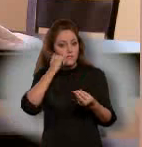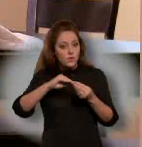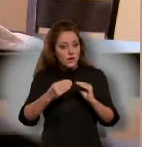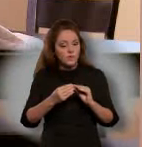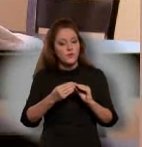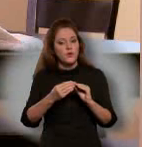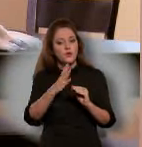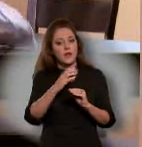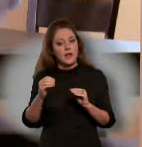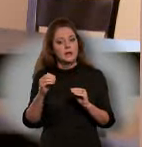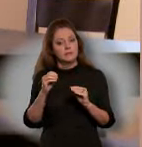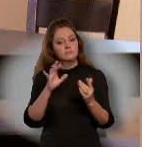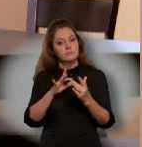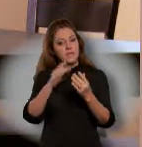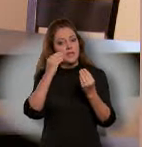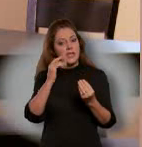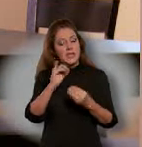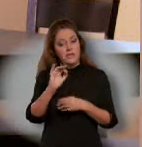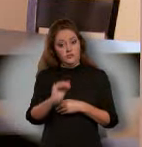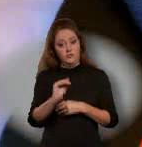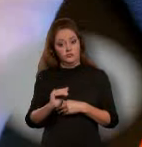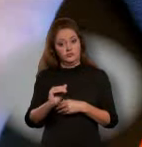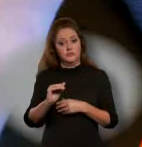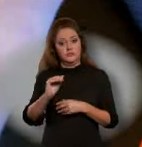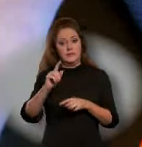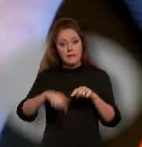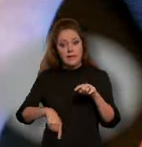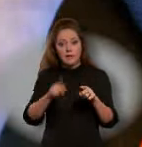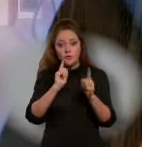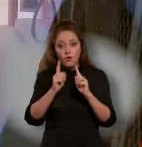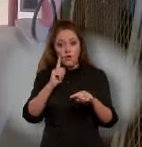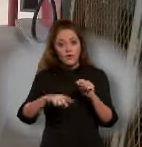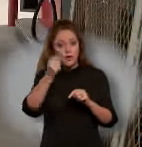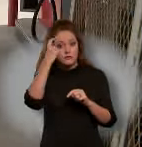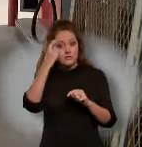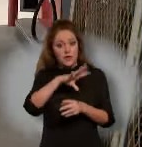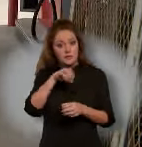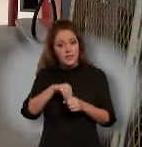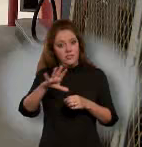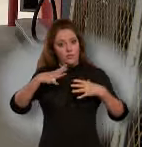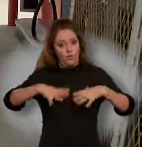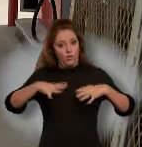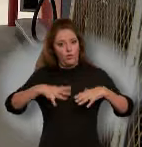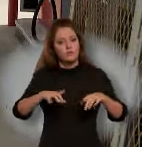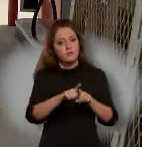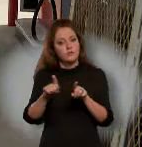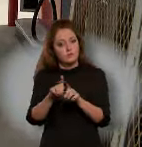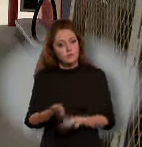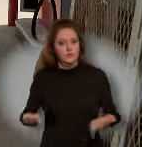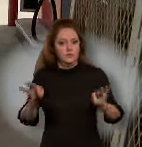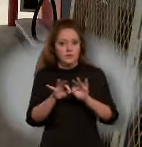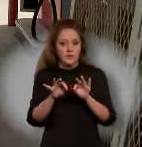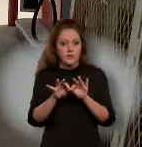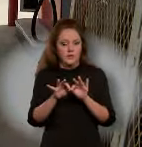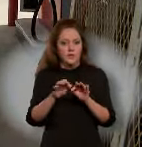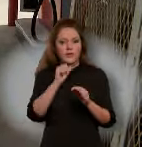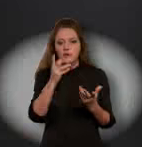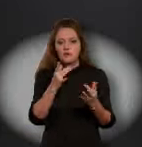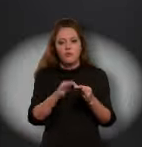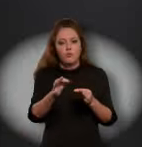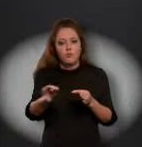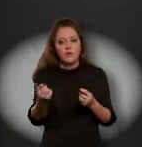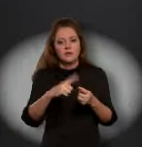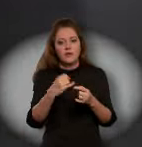difficulty understanding or cannot talk is also an important safety measure. Don't wait until the last minute to make a